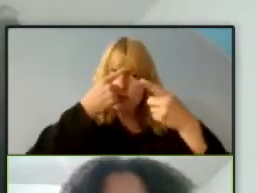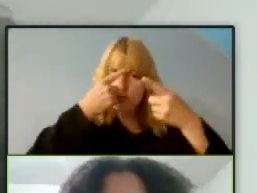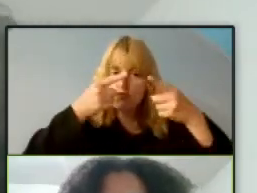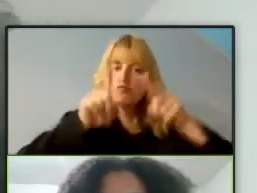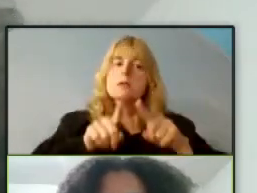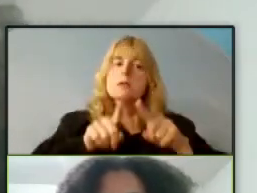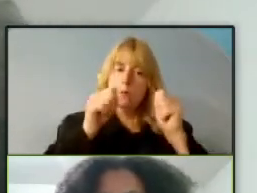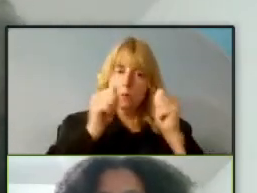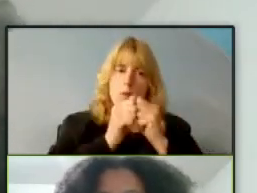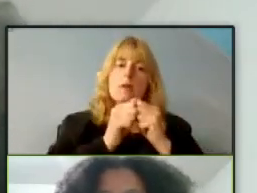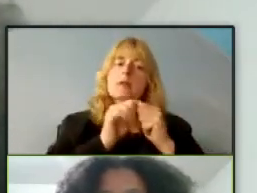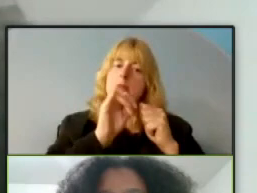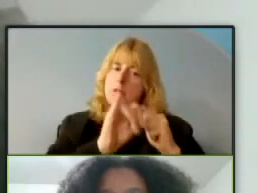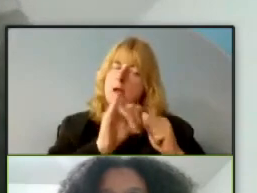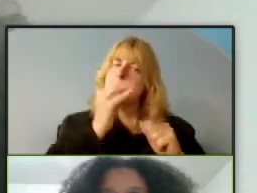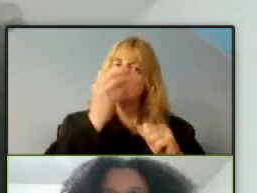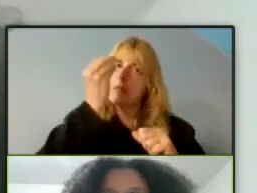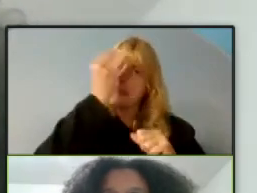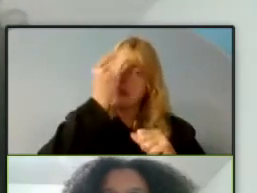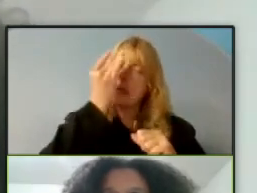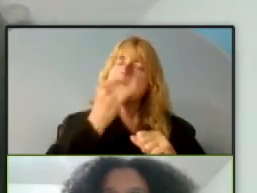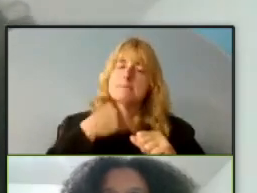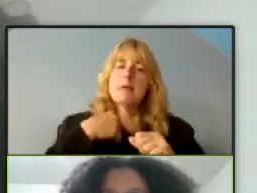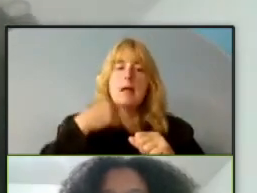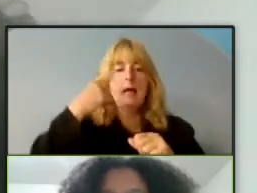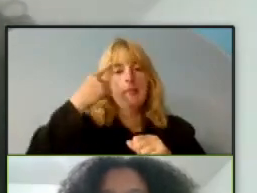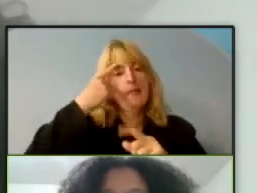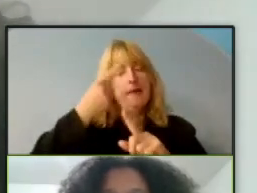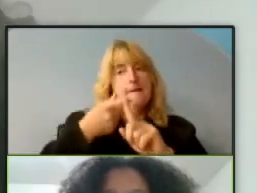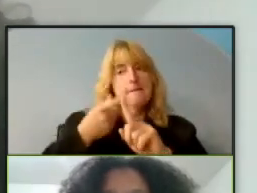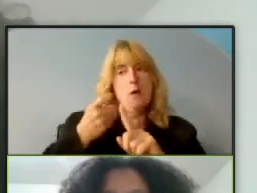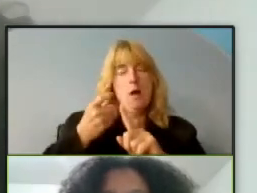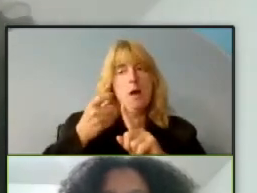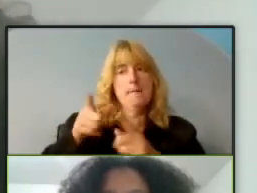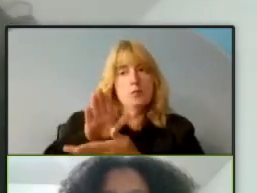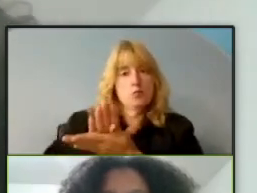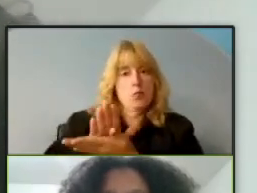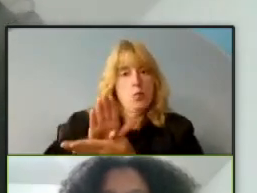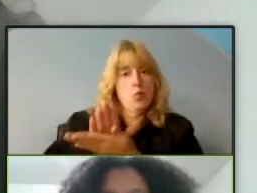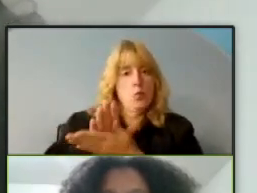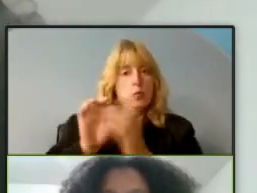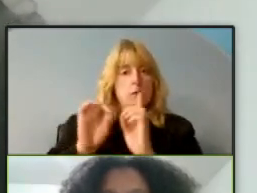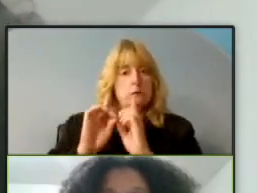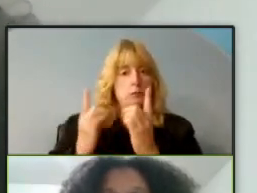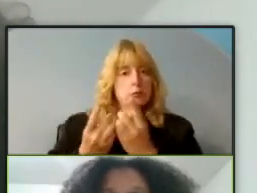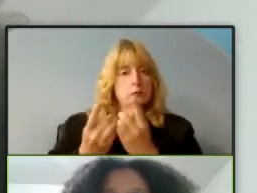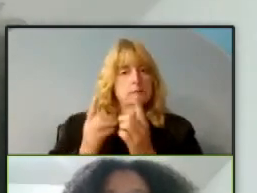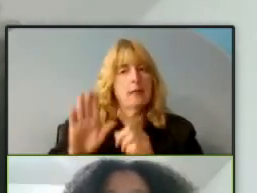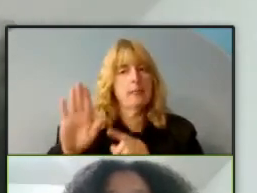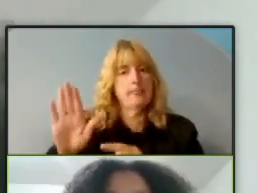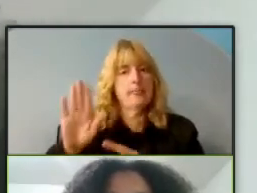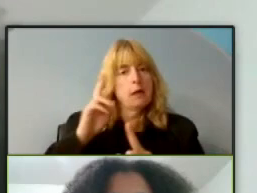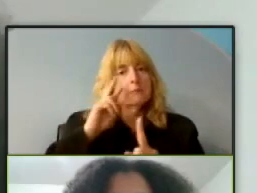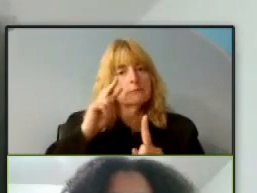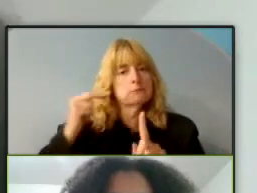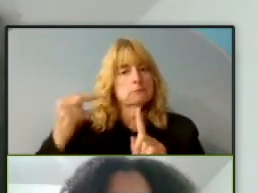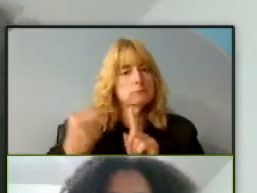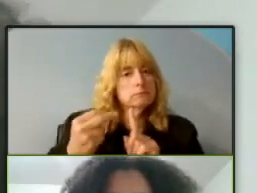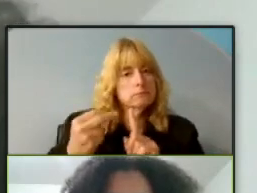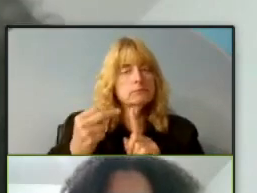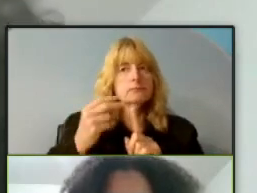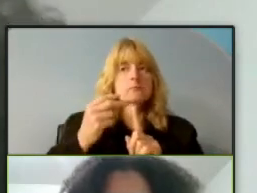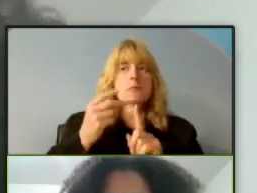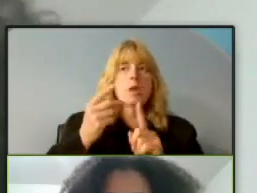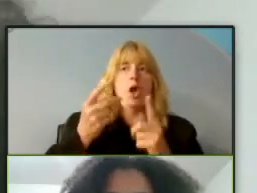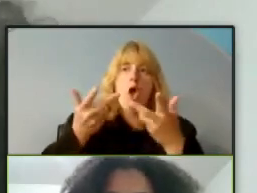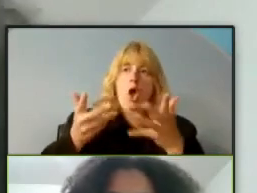those thoughts. And I think from the district's perspective and being already in a